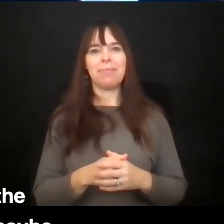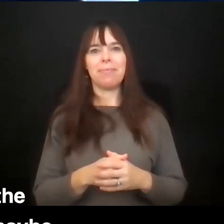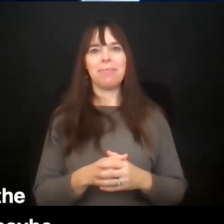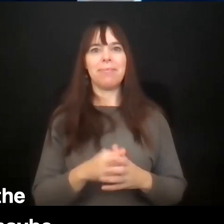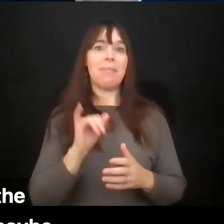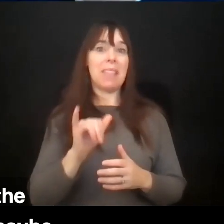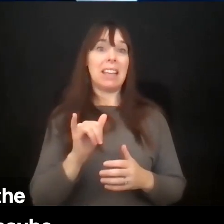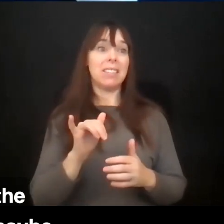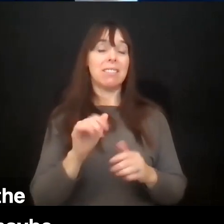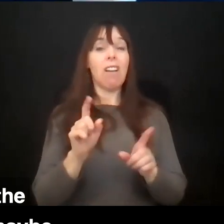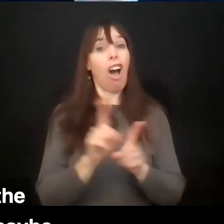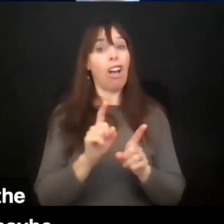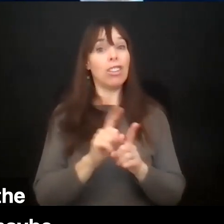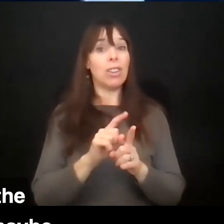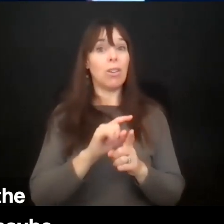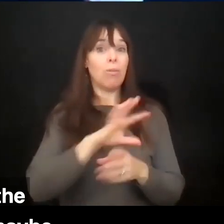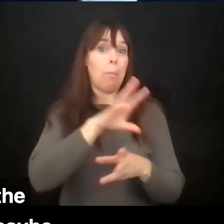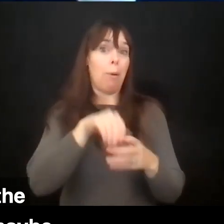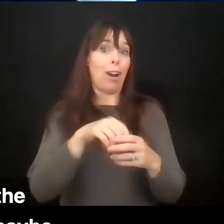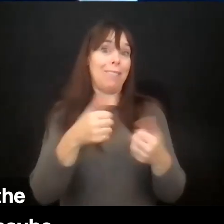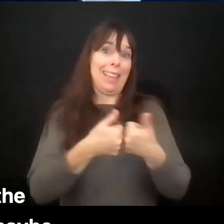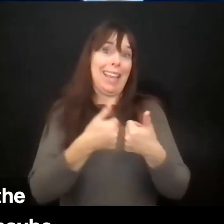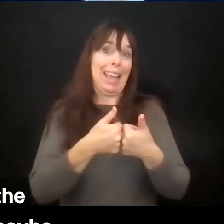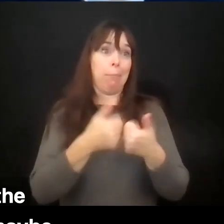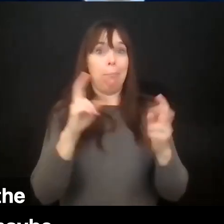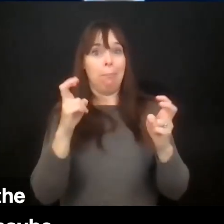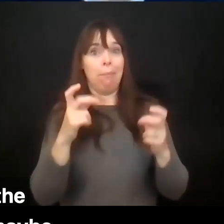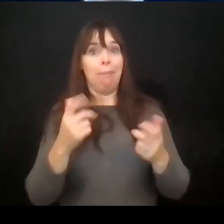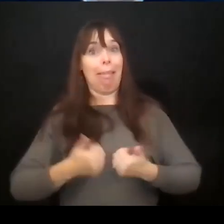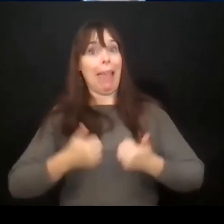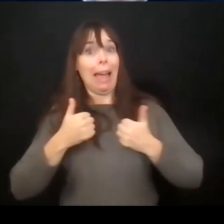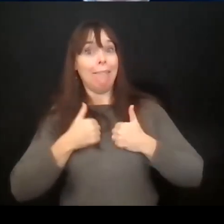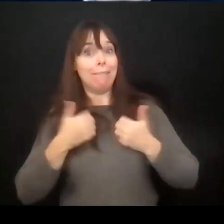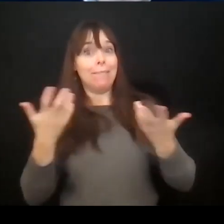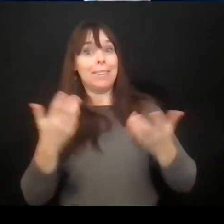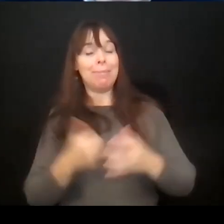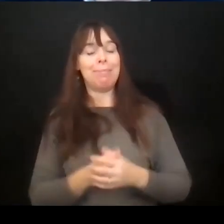are also part of the game of life, maybe.